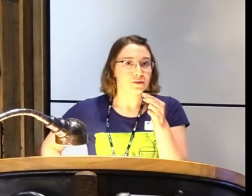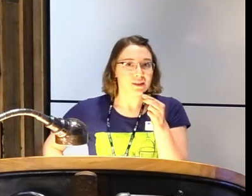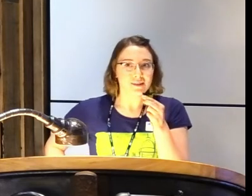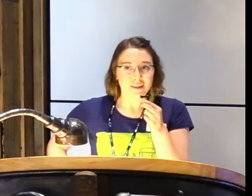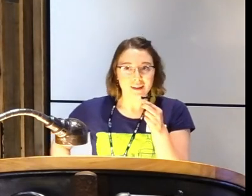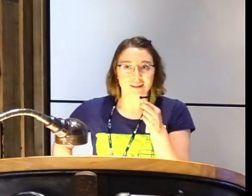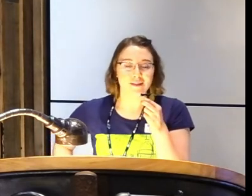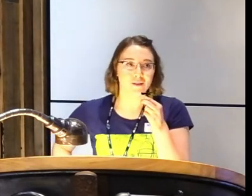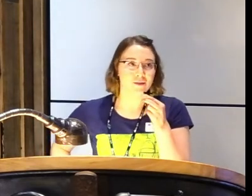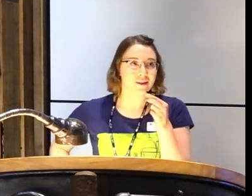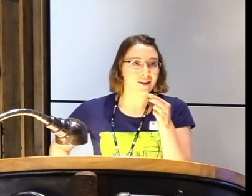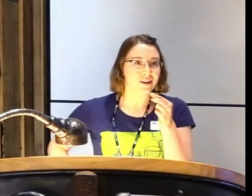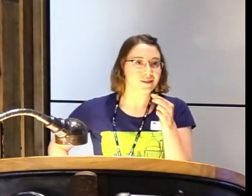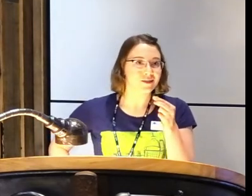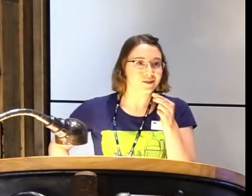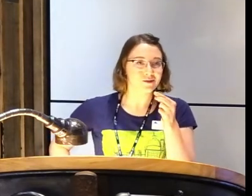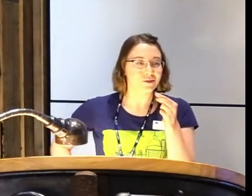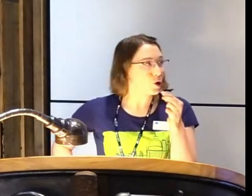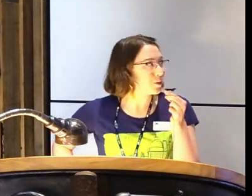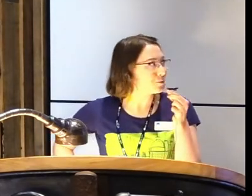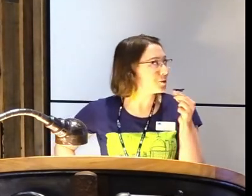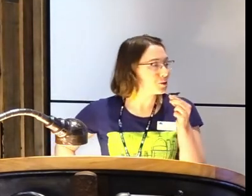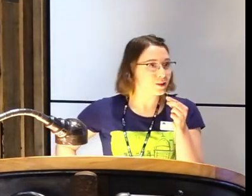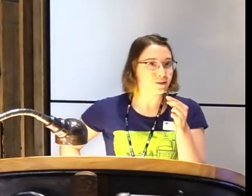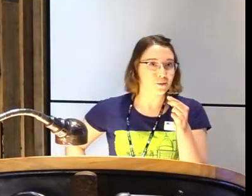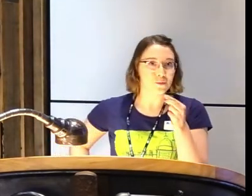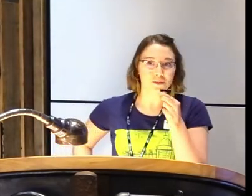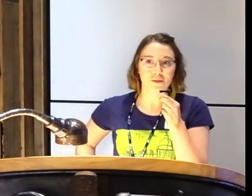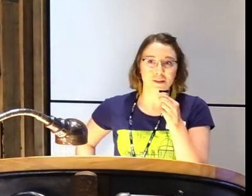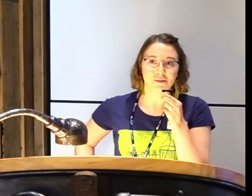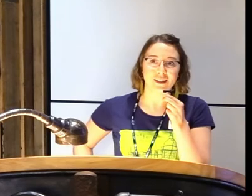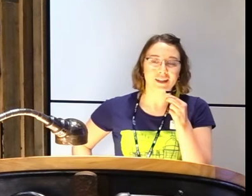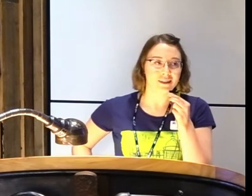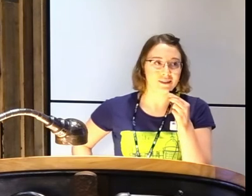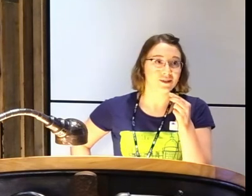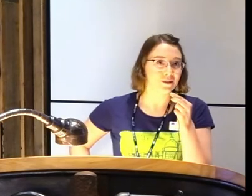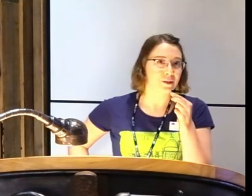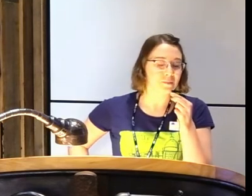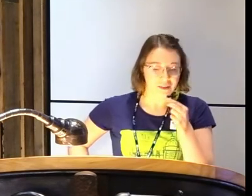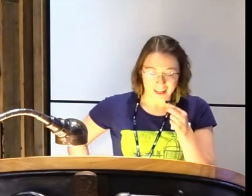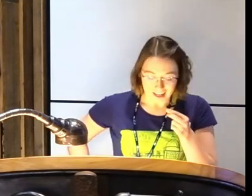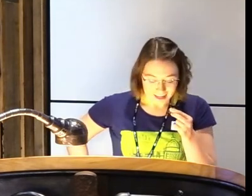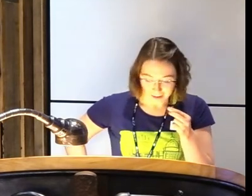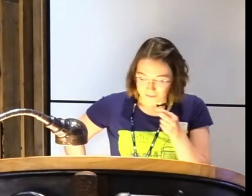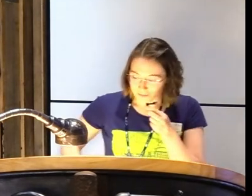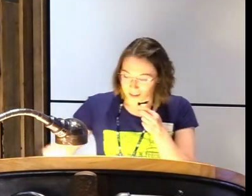and speak for 60 seconds on a topic of their choice that we hope is loosely related to heritage in some way.